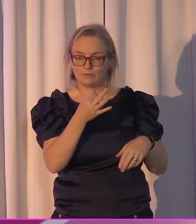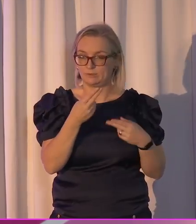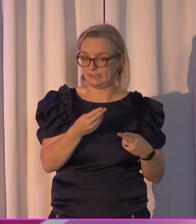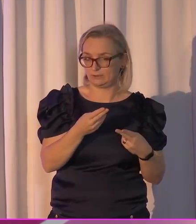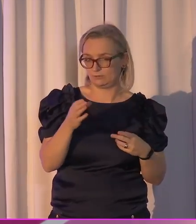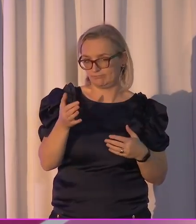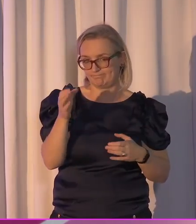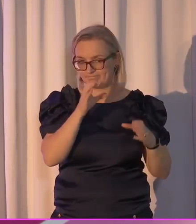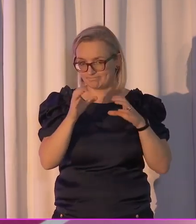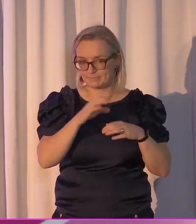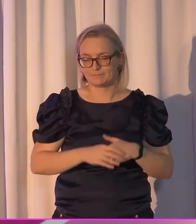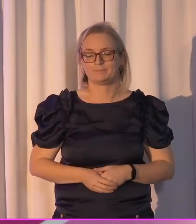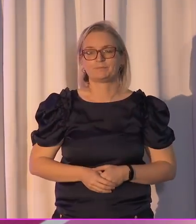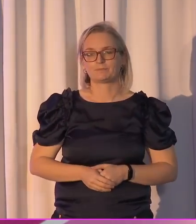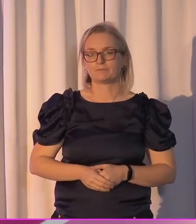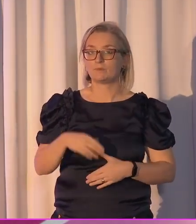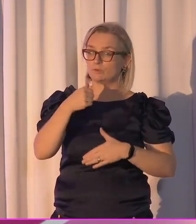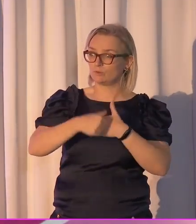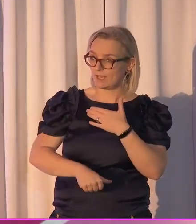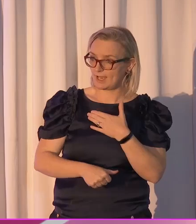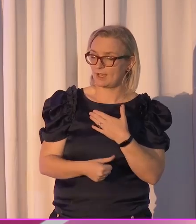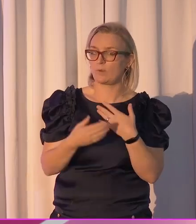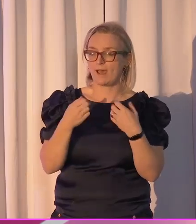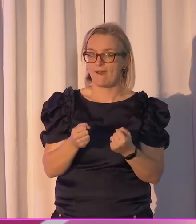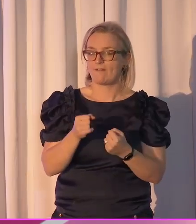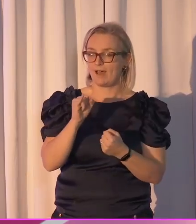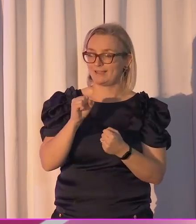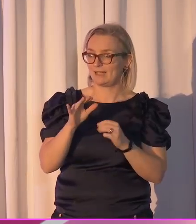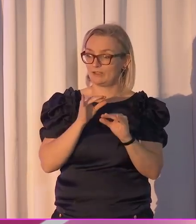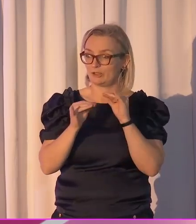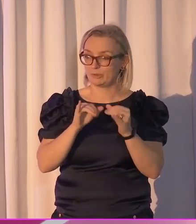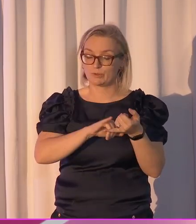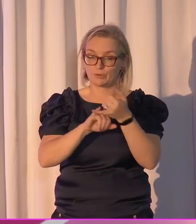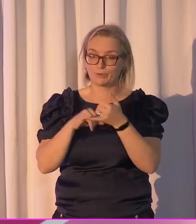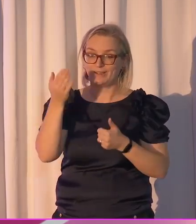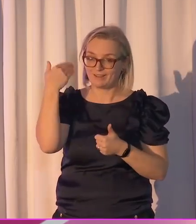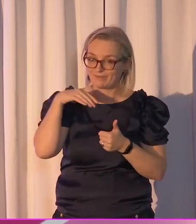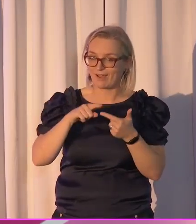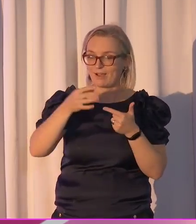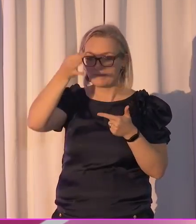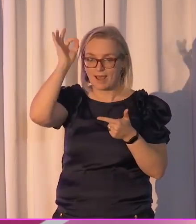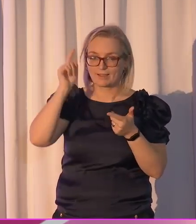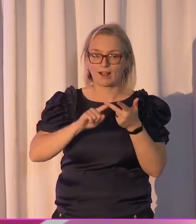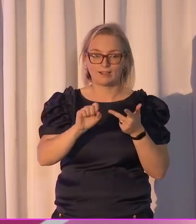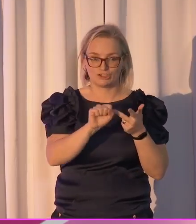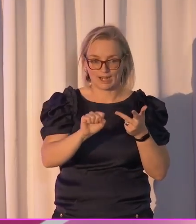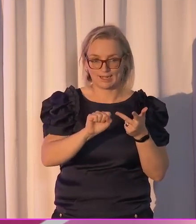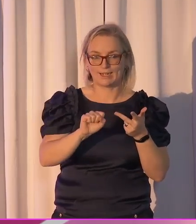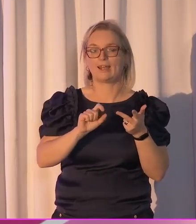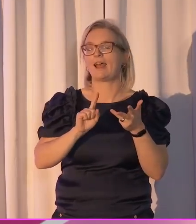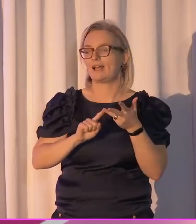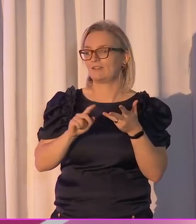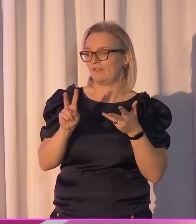stuck. Today, we're joined by Irish Sign Language interpreters. We have Aoife, Michael, Shannon and